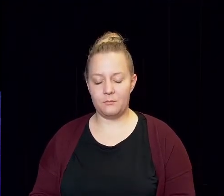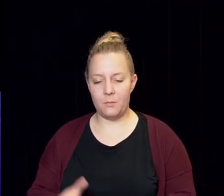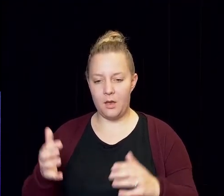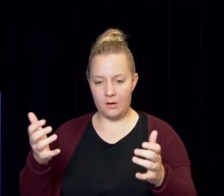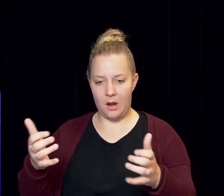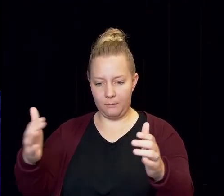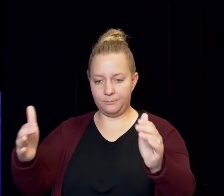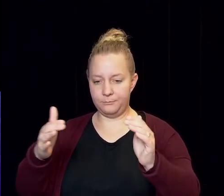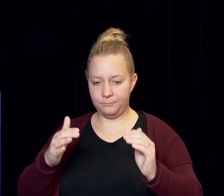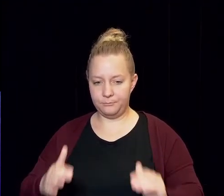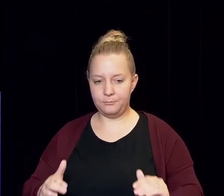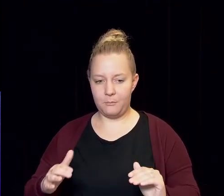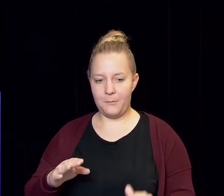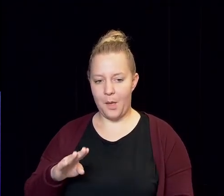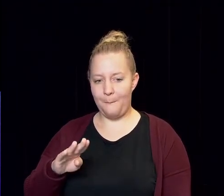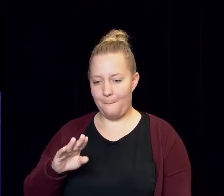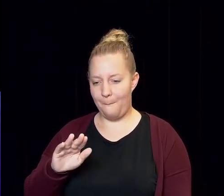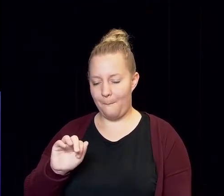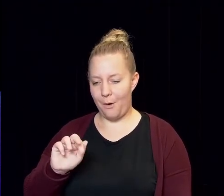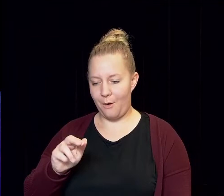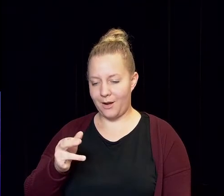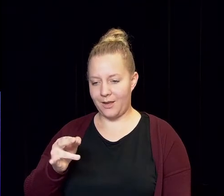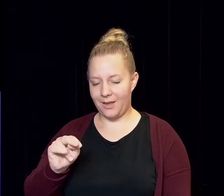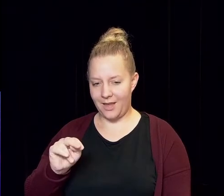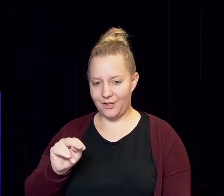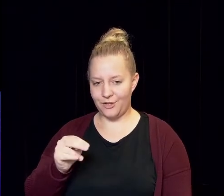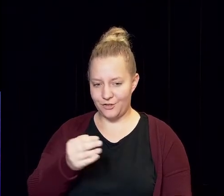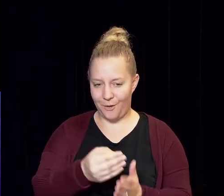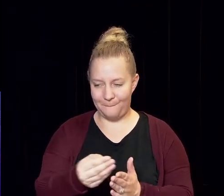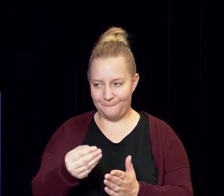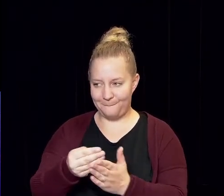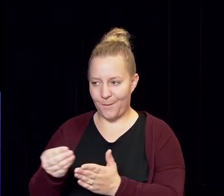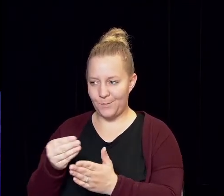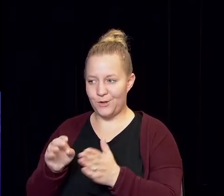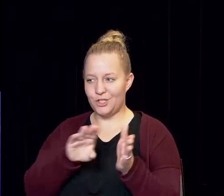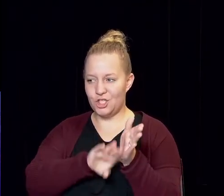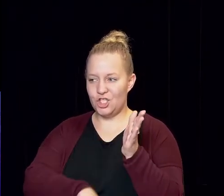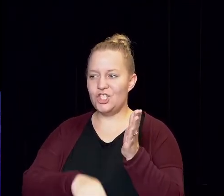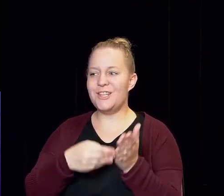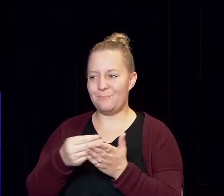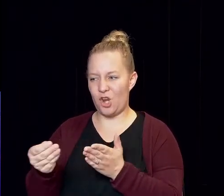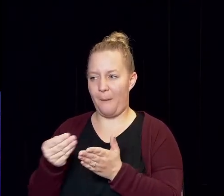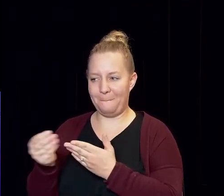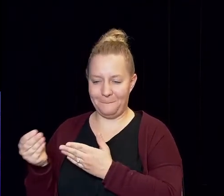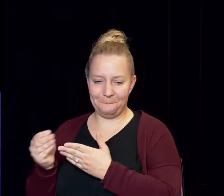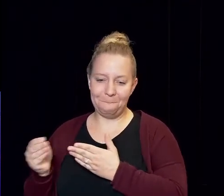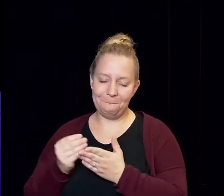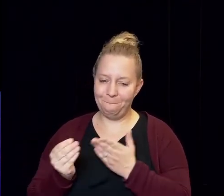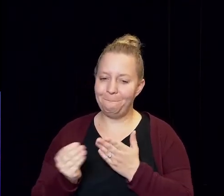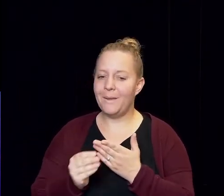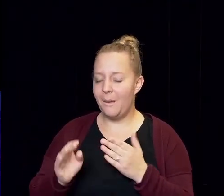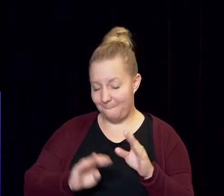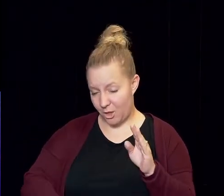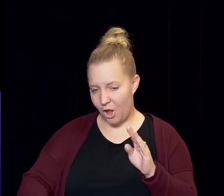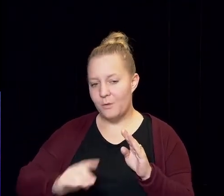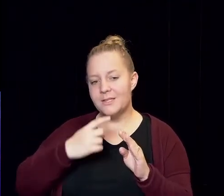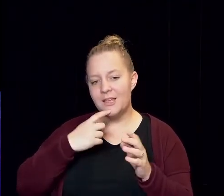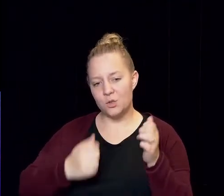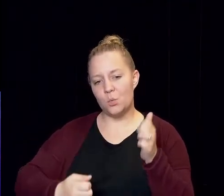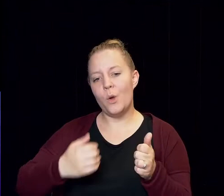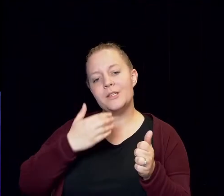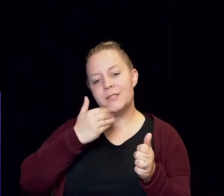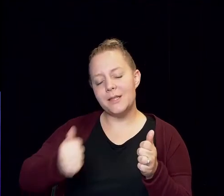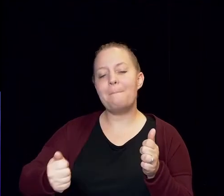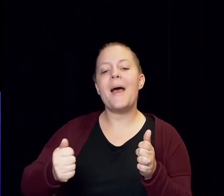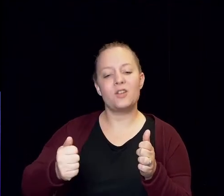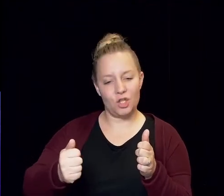down below at this bargain shopping. I'm going to go ahead and get rid of these for us. So at the bargain shopping below, it says, which is the better